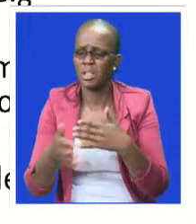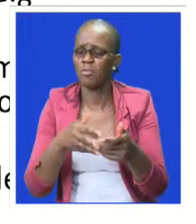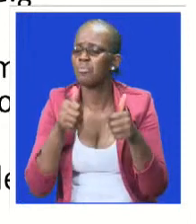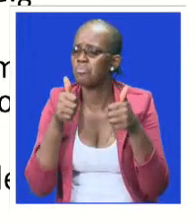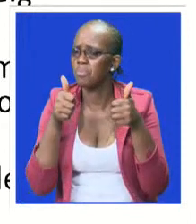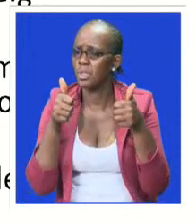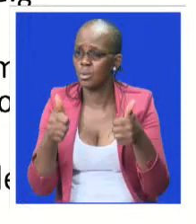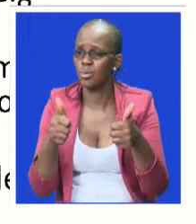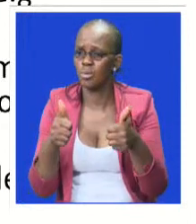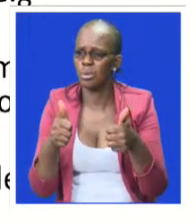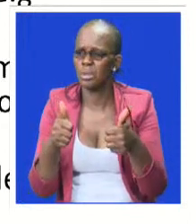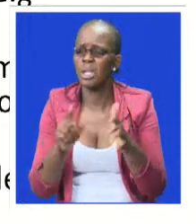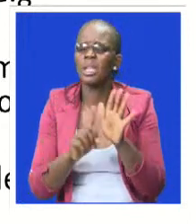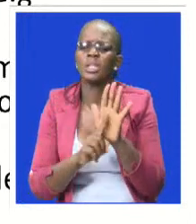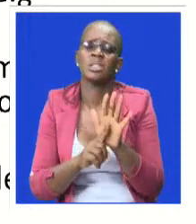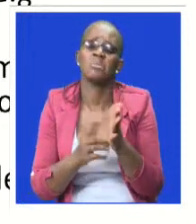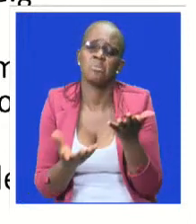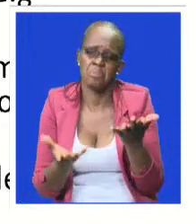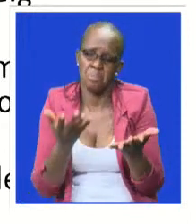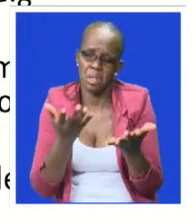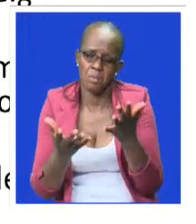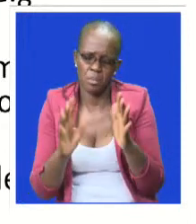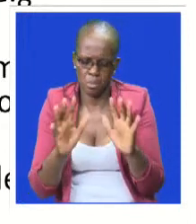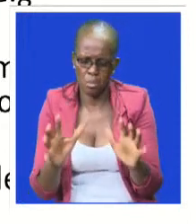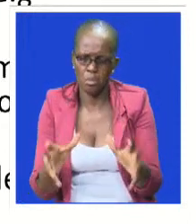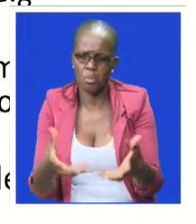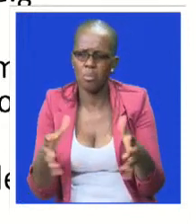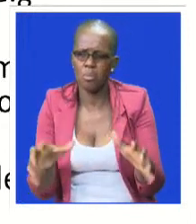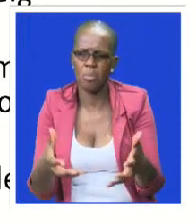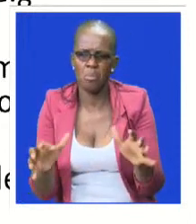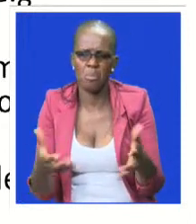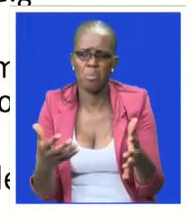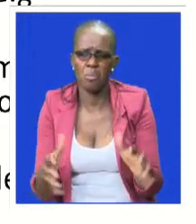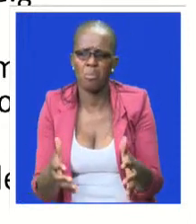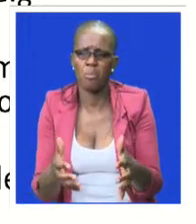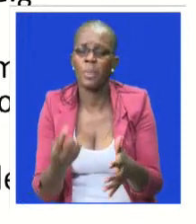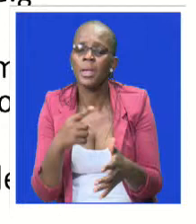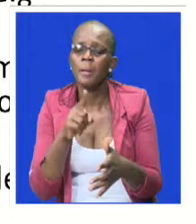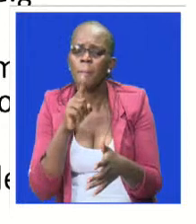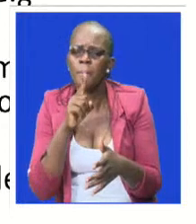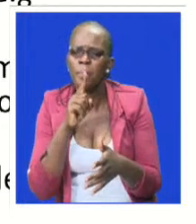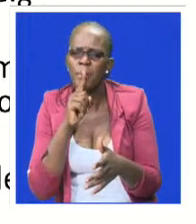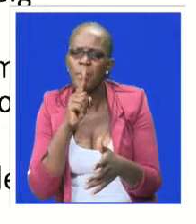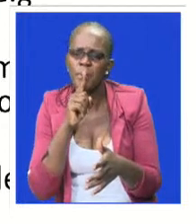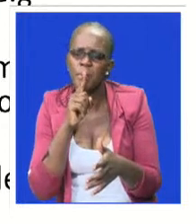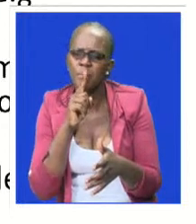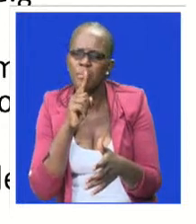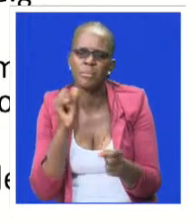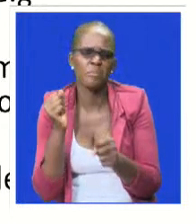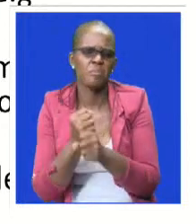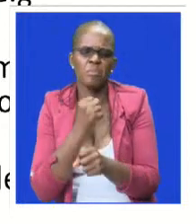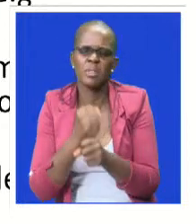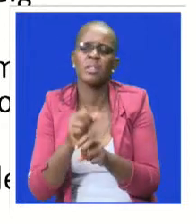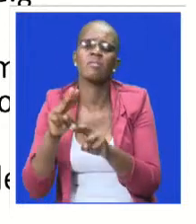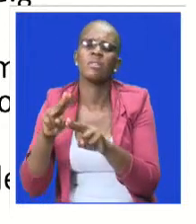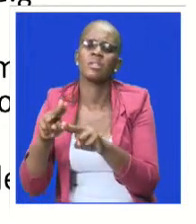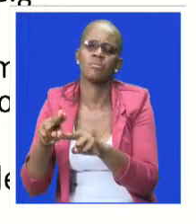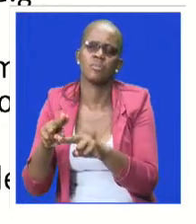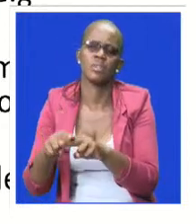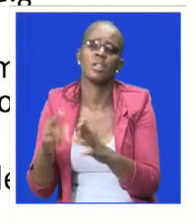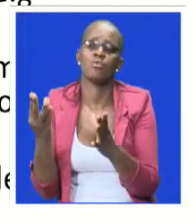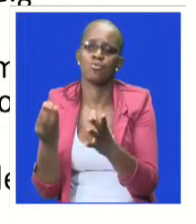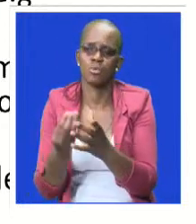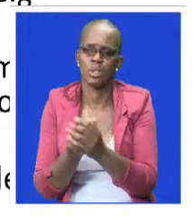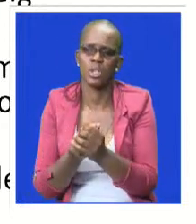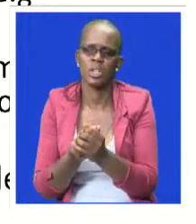were hunters, so they could not stay in one place for a long time. And the